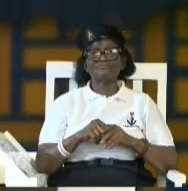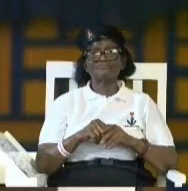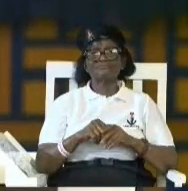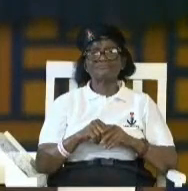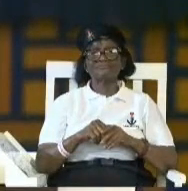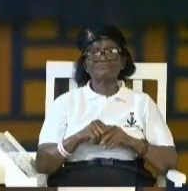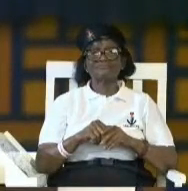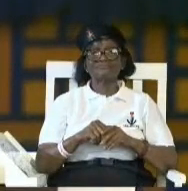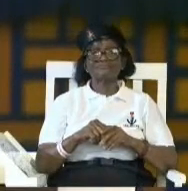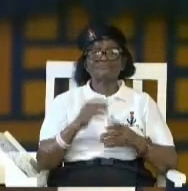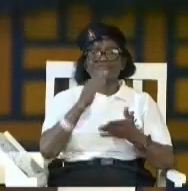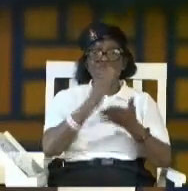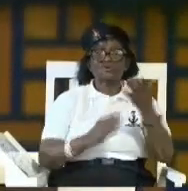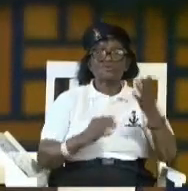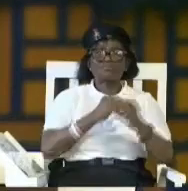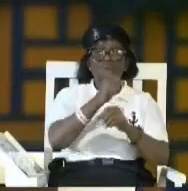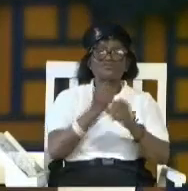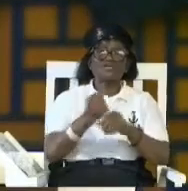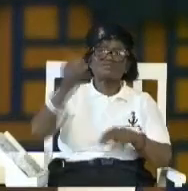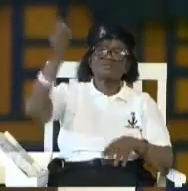Some years ago,